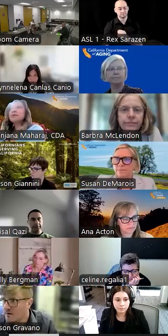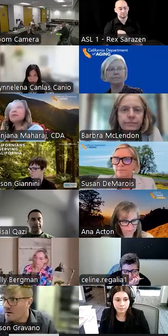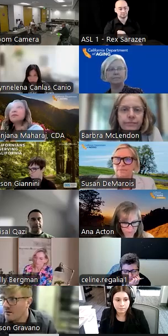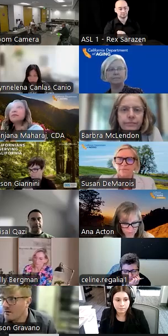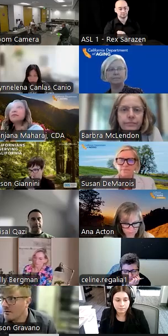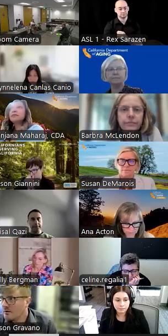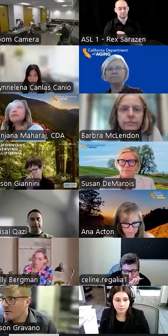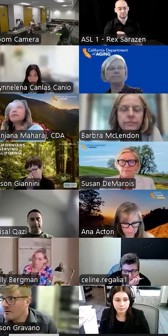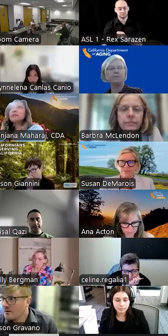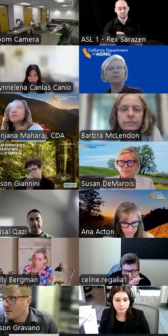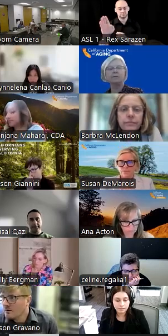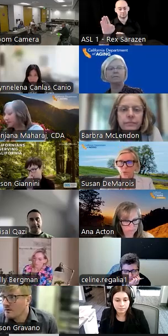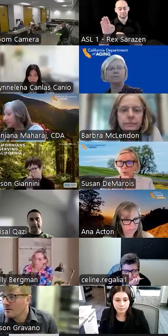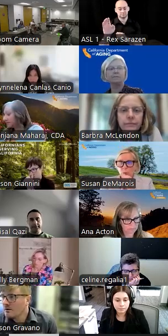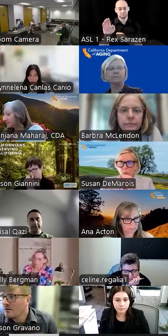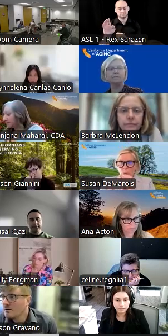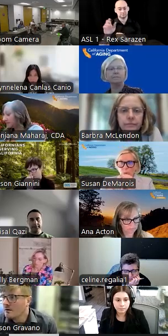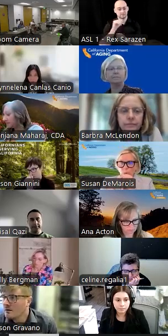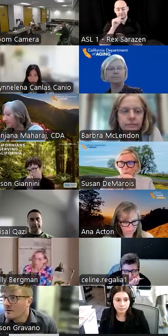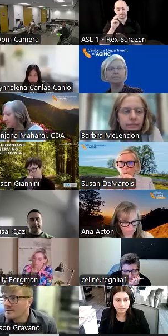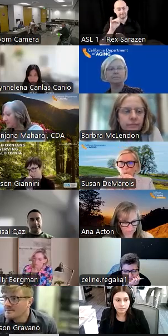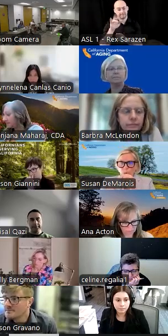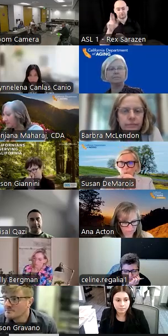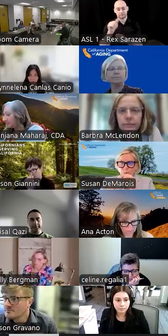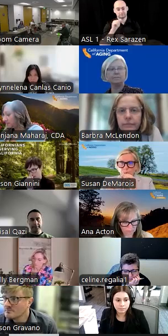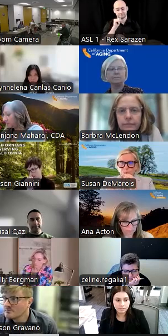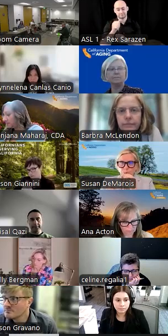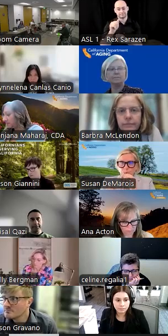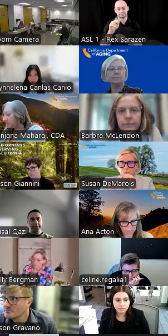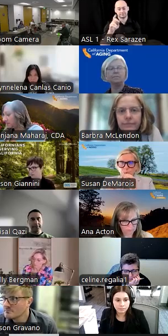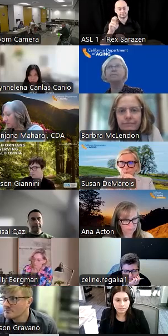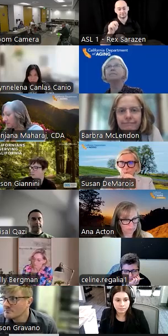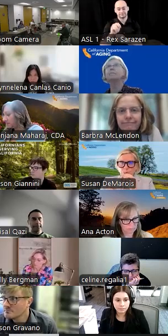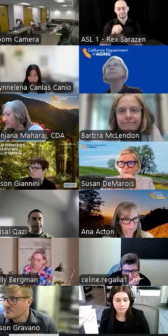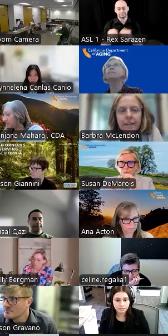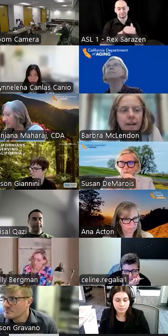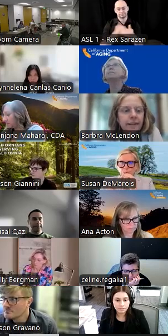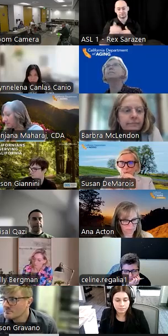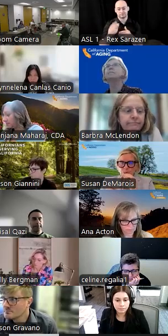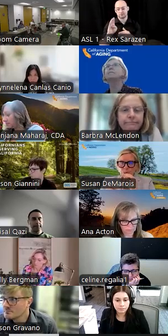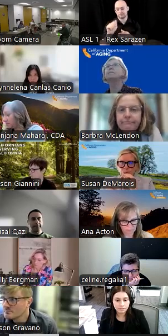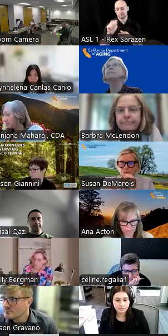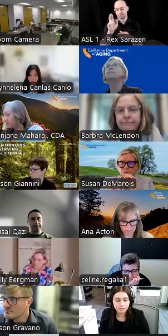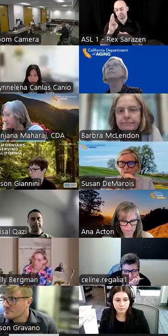Is Myra on? Neither Myra nor Ken are. Okay. We'll move on to Barbara.